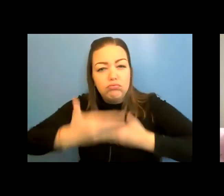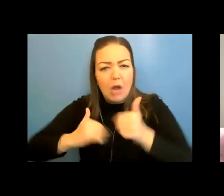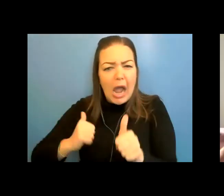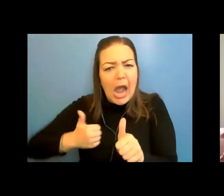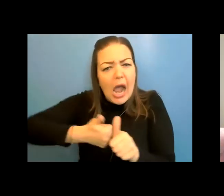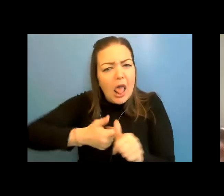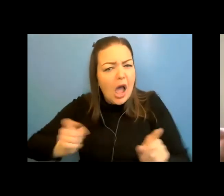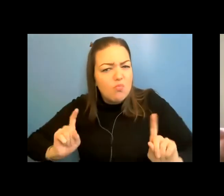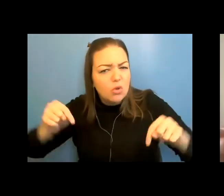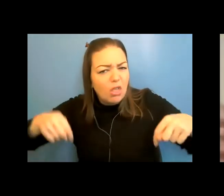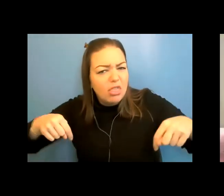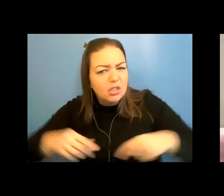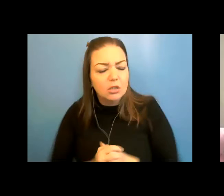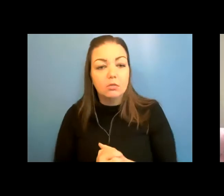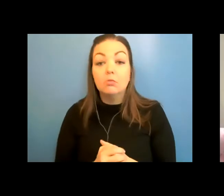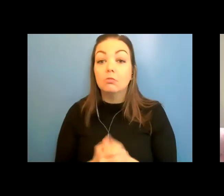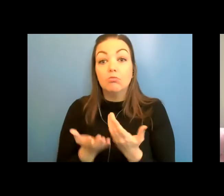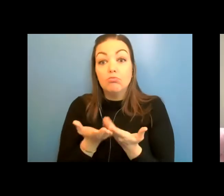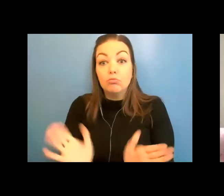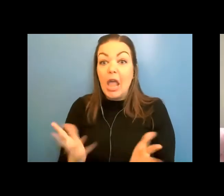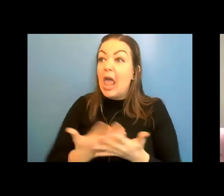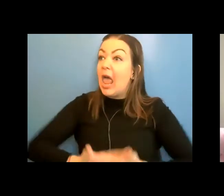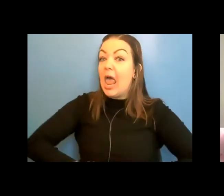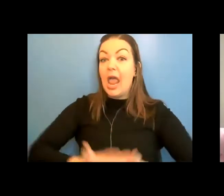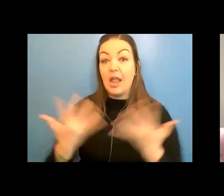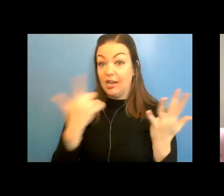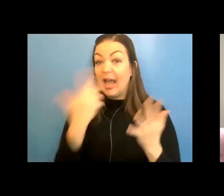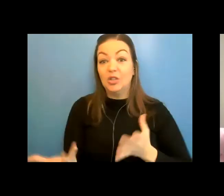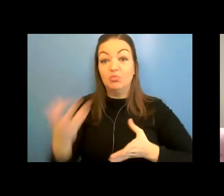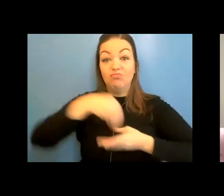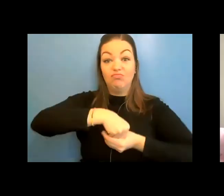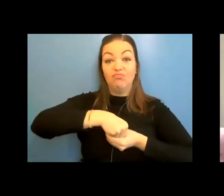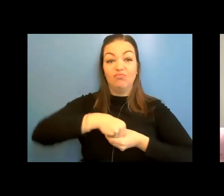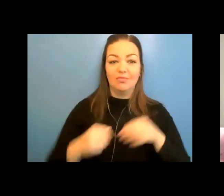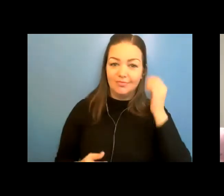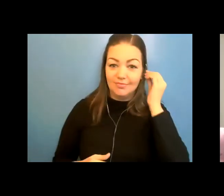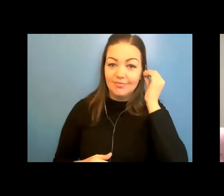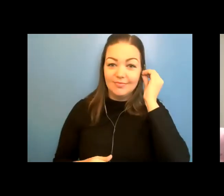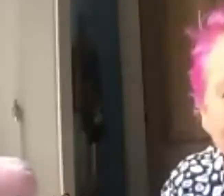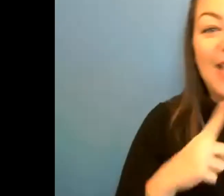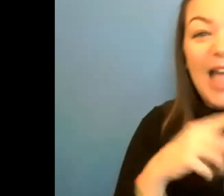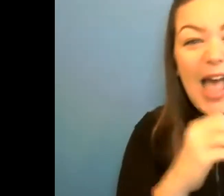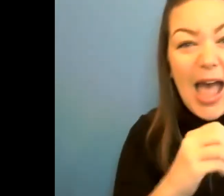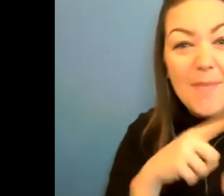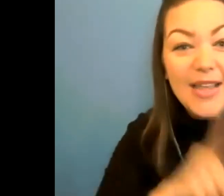scheme, which is open to any organisation who wants to join. So Abby, come on down.